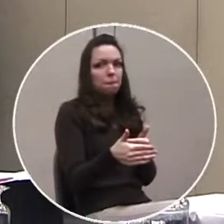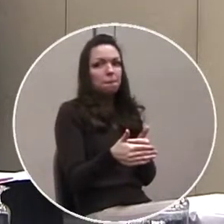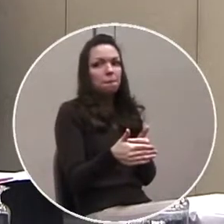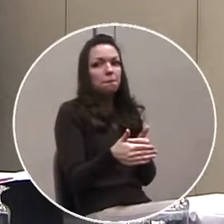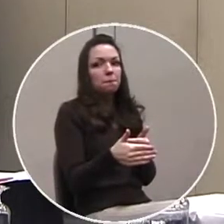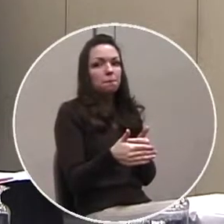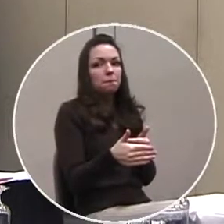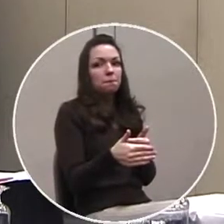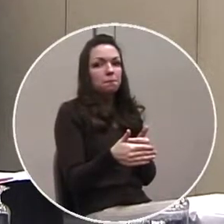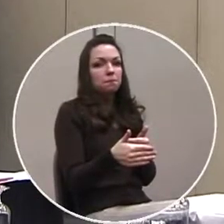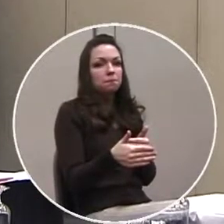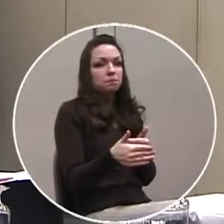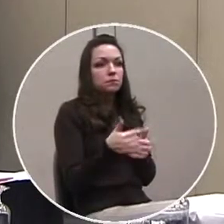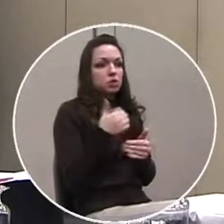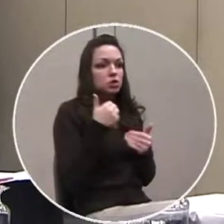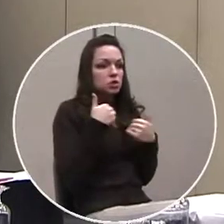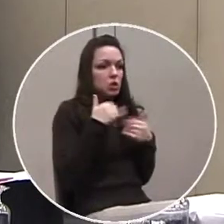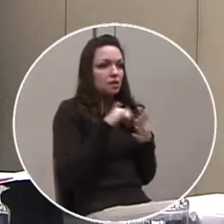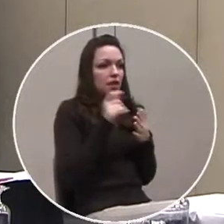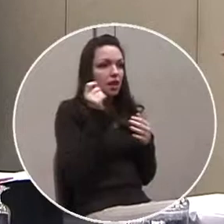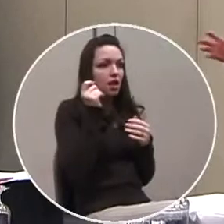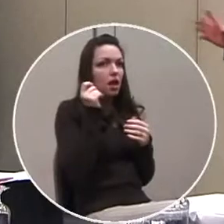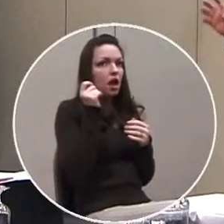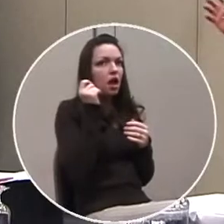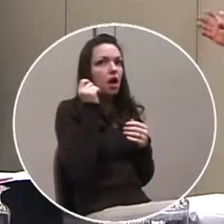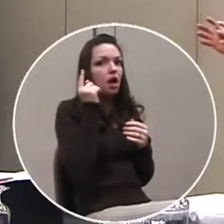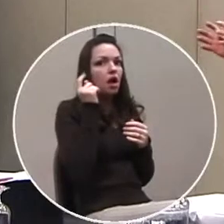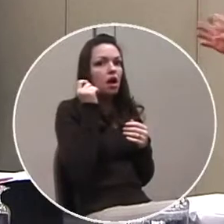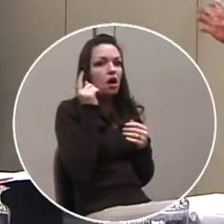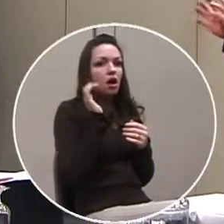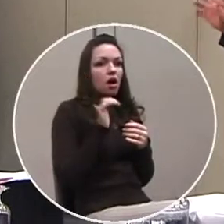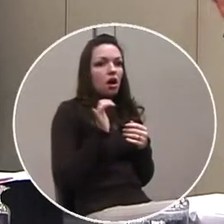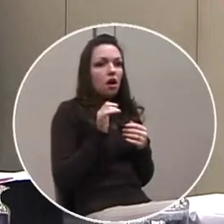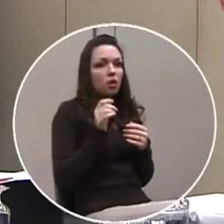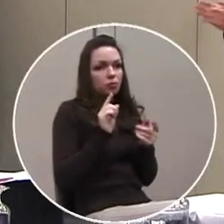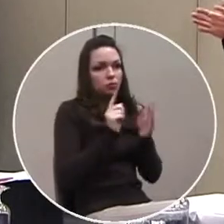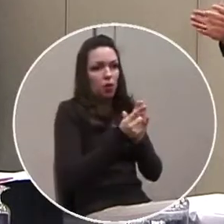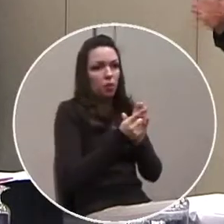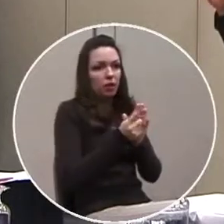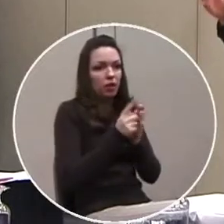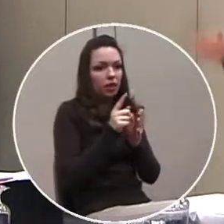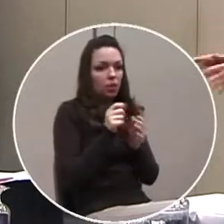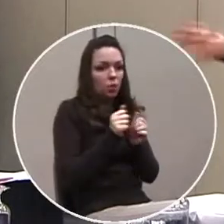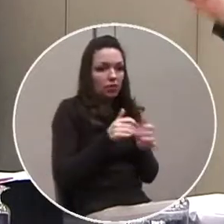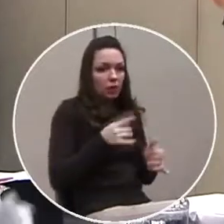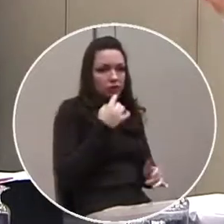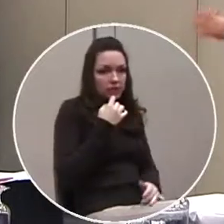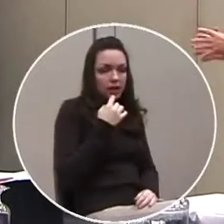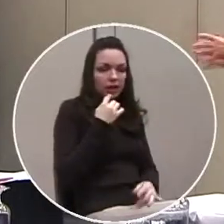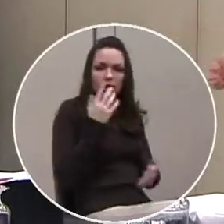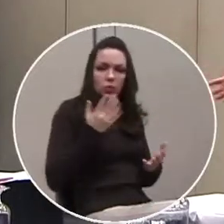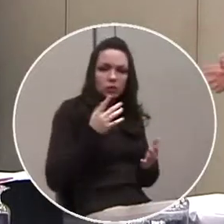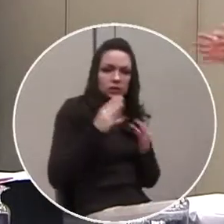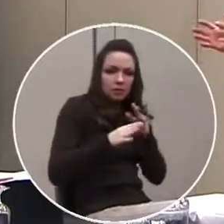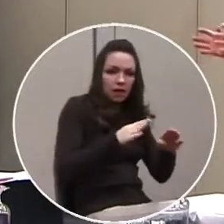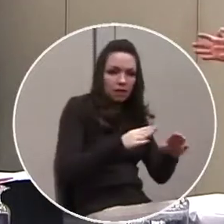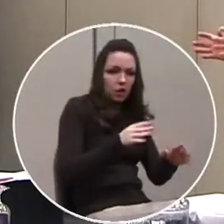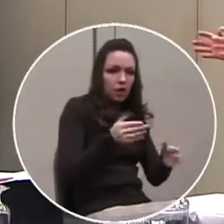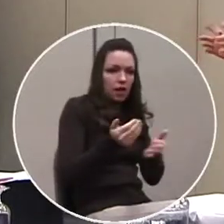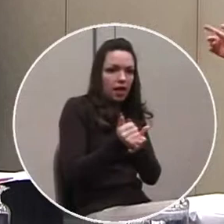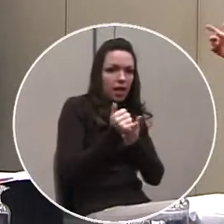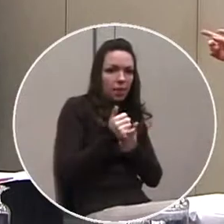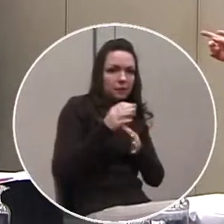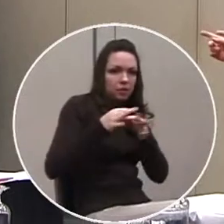the aha moment when you're not even telling them. You're just simply saying, what's the behavior? Help me describe it. What happens after? And they